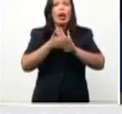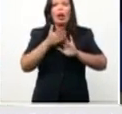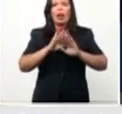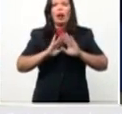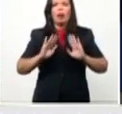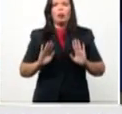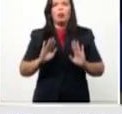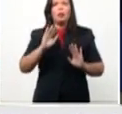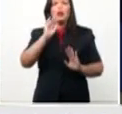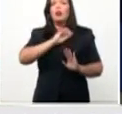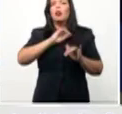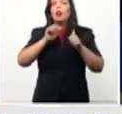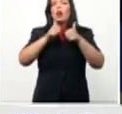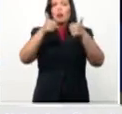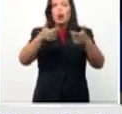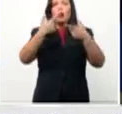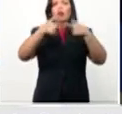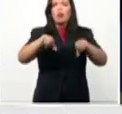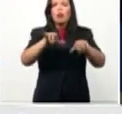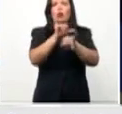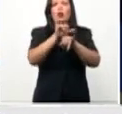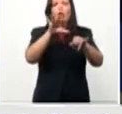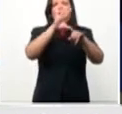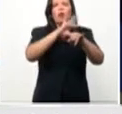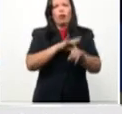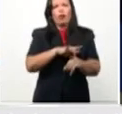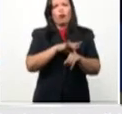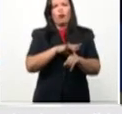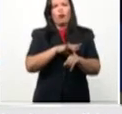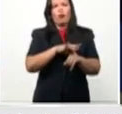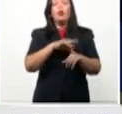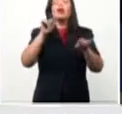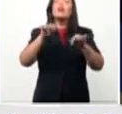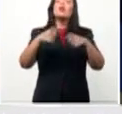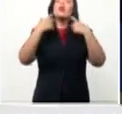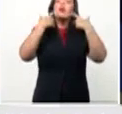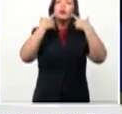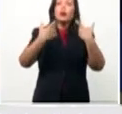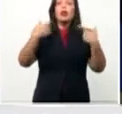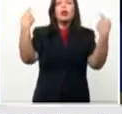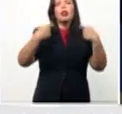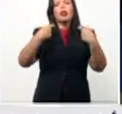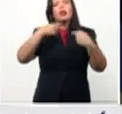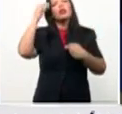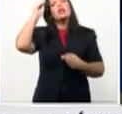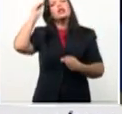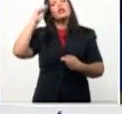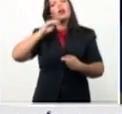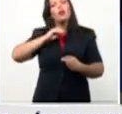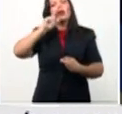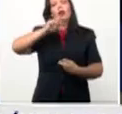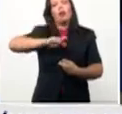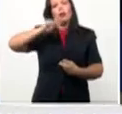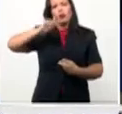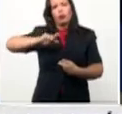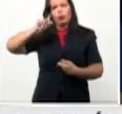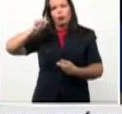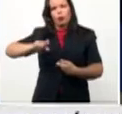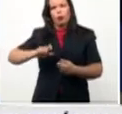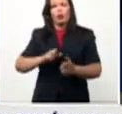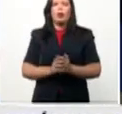with the disease. This is an important risk group, and our people should be very well aware of